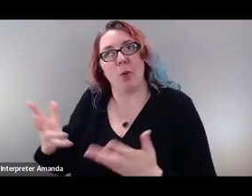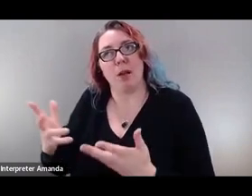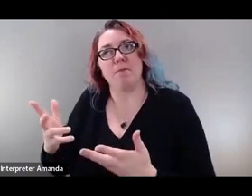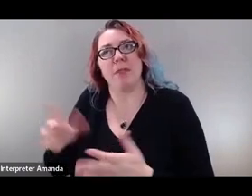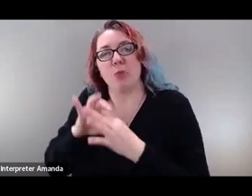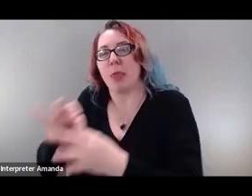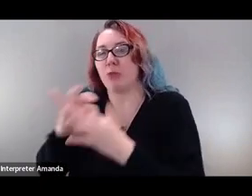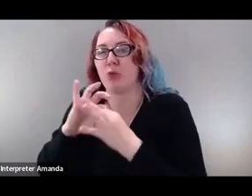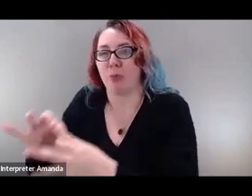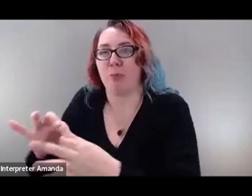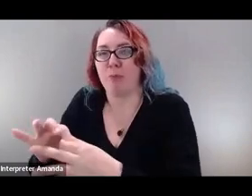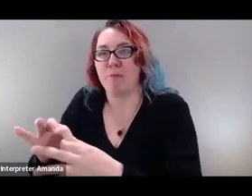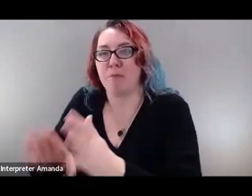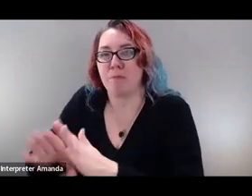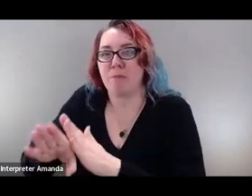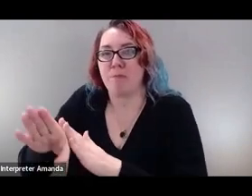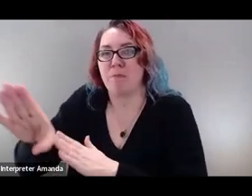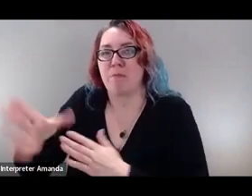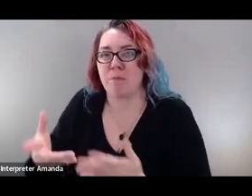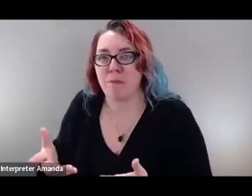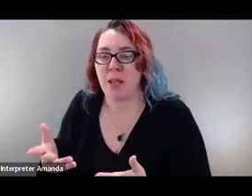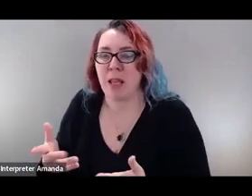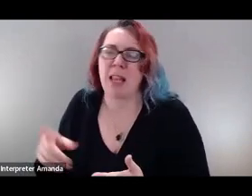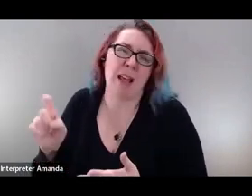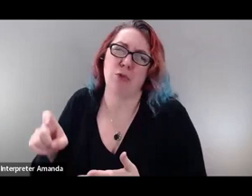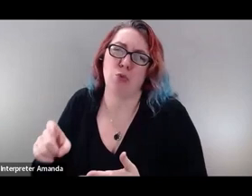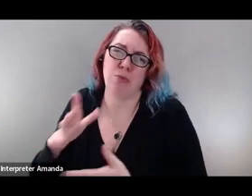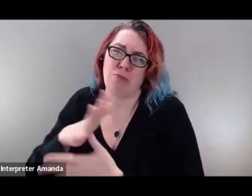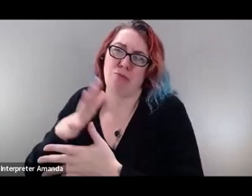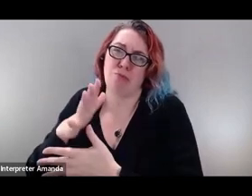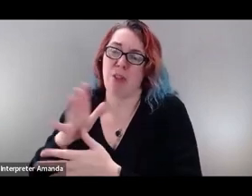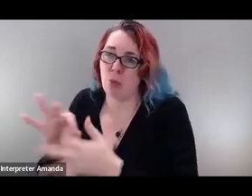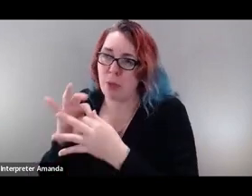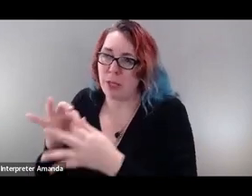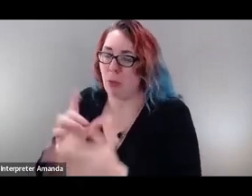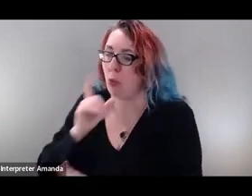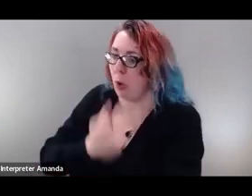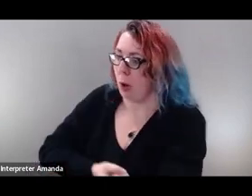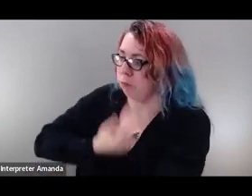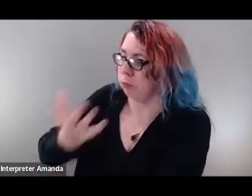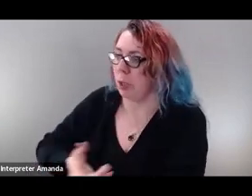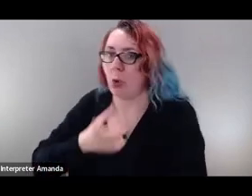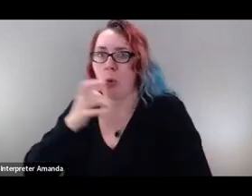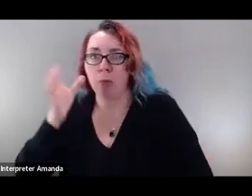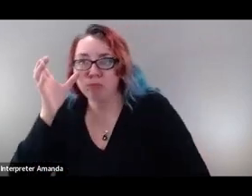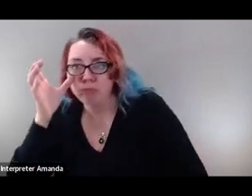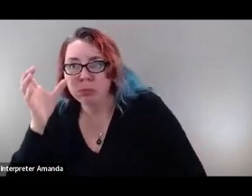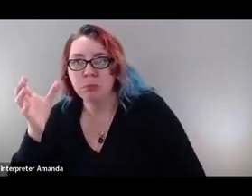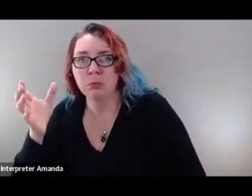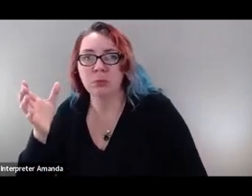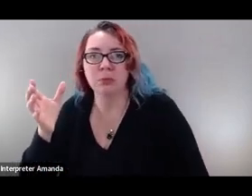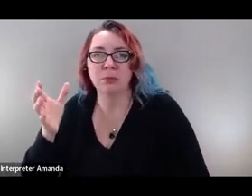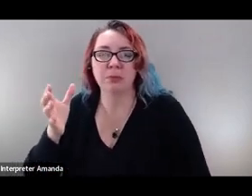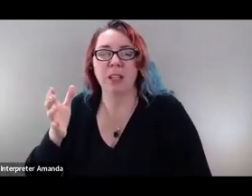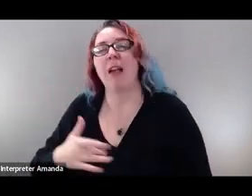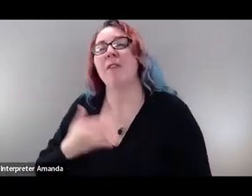relationality, you know, I think that knowledge is a living part of